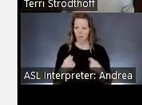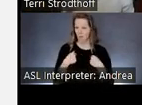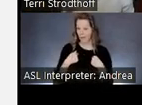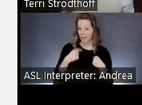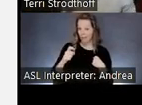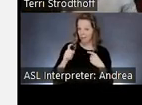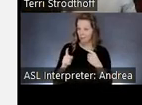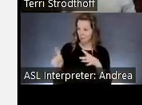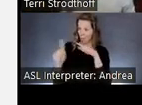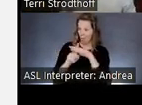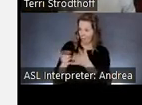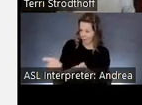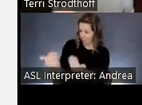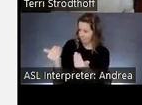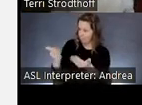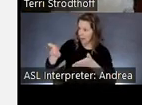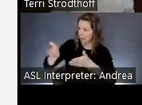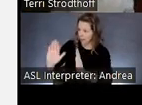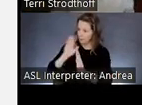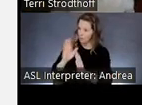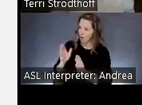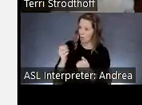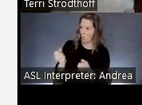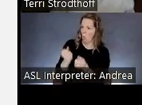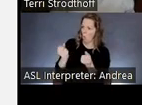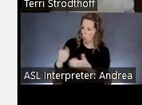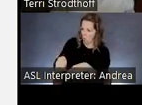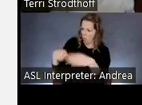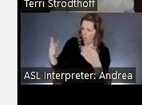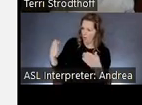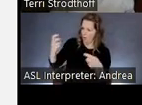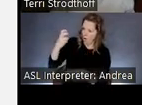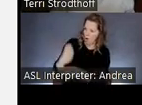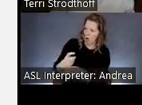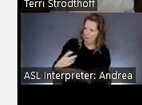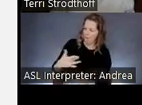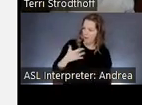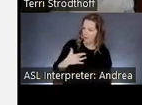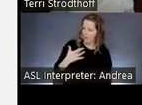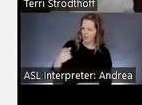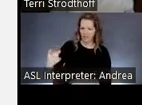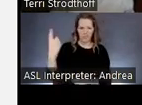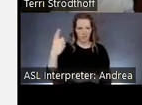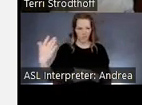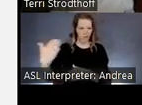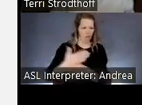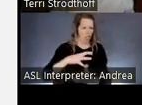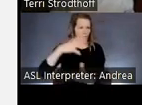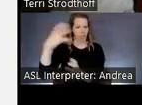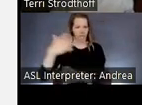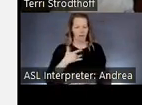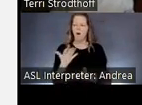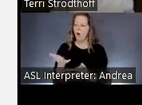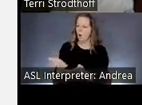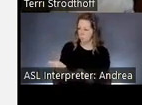that allows for and holds hard feelings. That if we get taken out when somebody shows up very disrupted by their feelings, then it